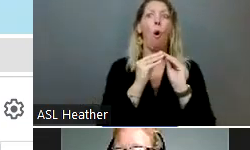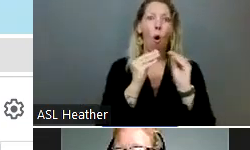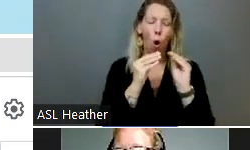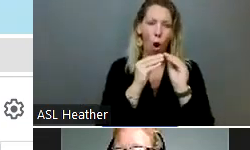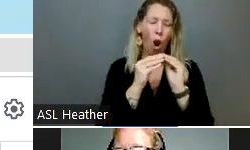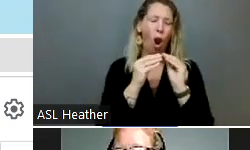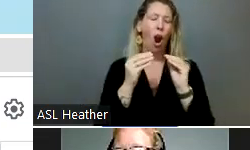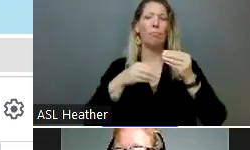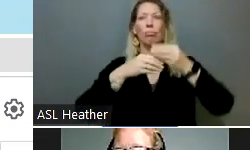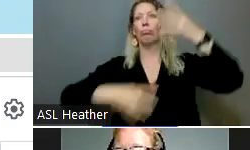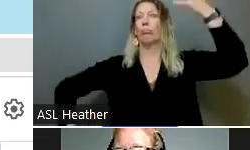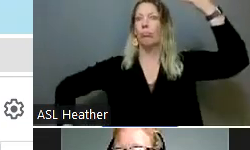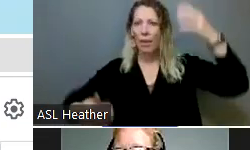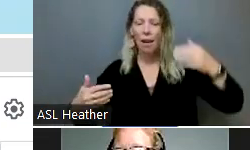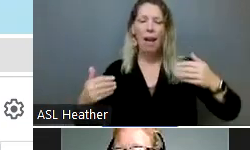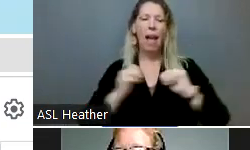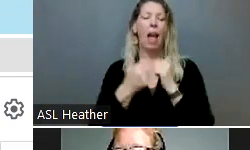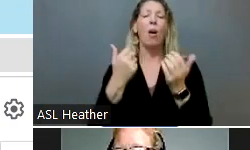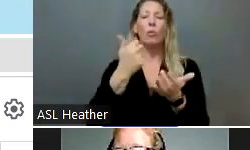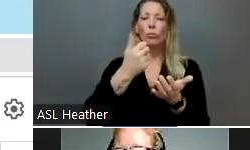to support survivors with disabilities.